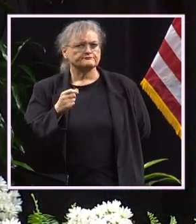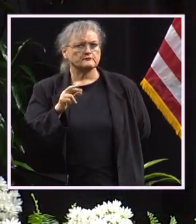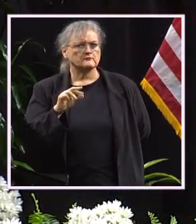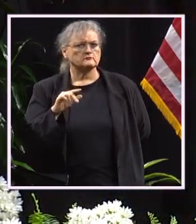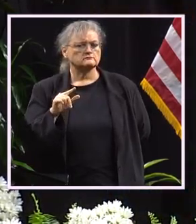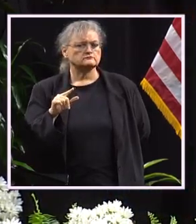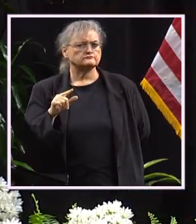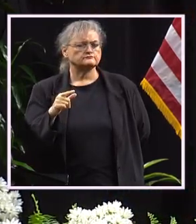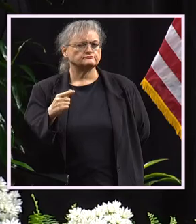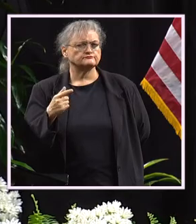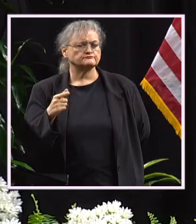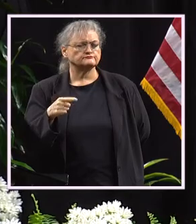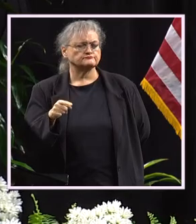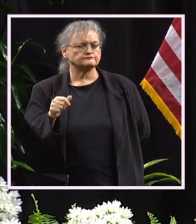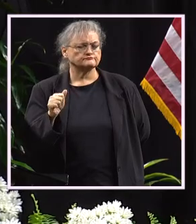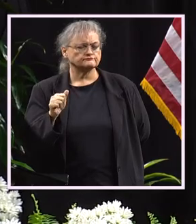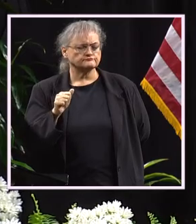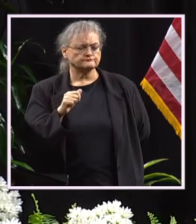Alexis M. Gonzalez.